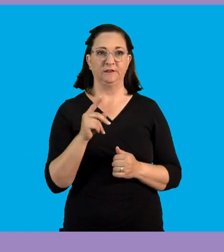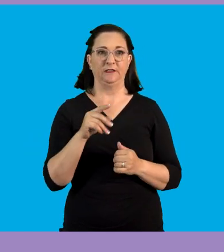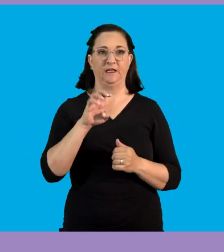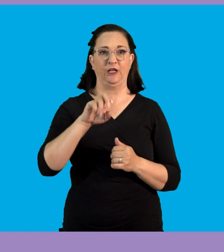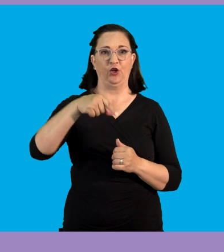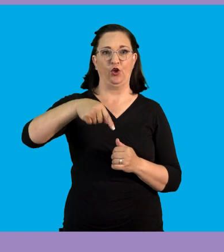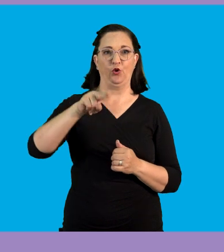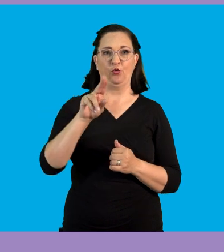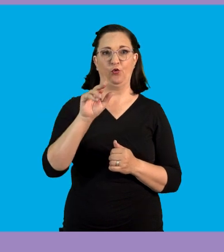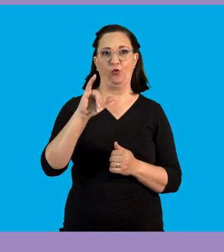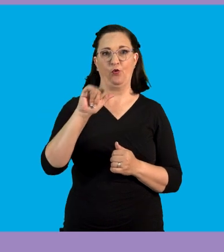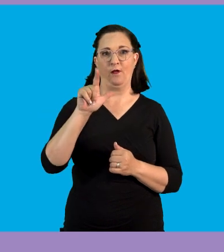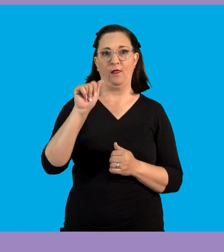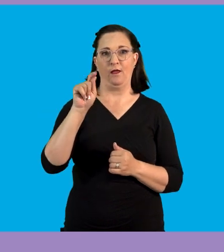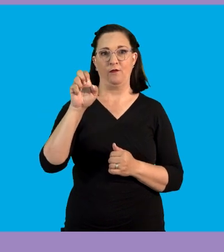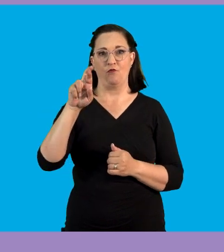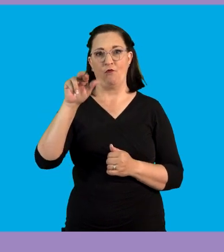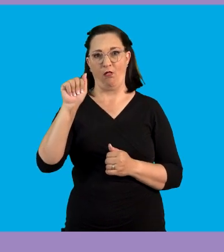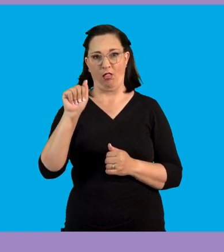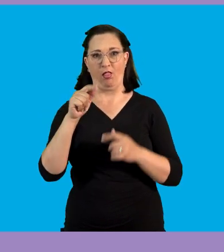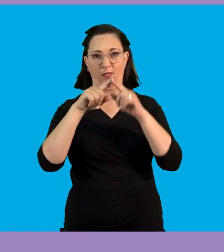isosceles triangles, and right-angled triangles,